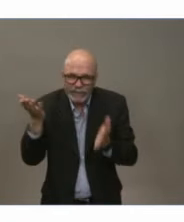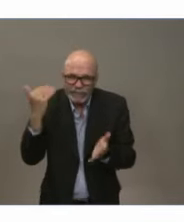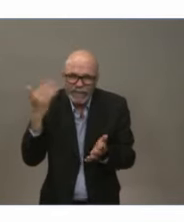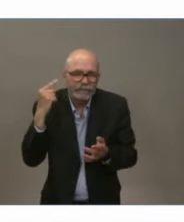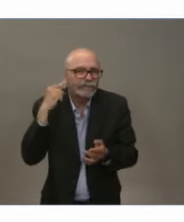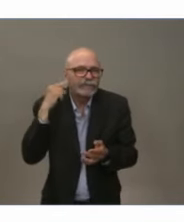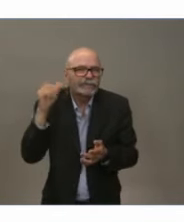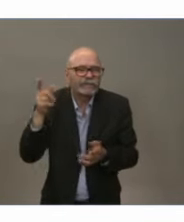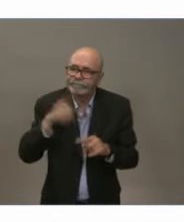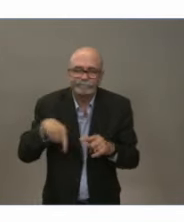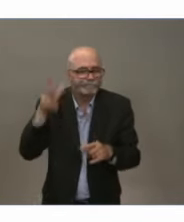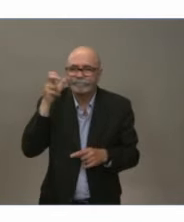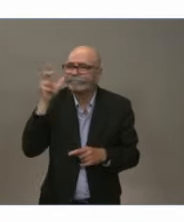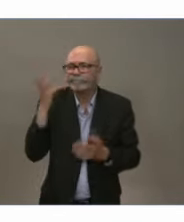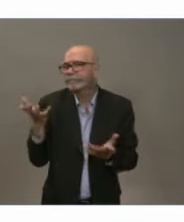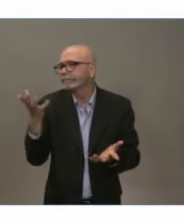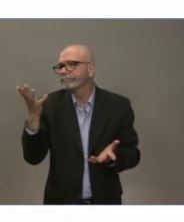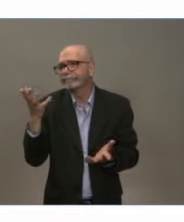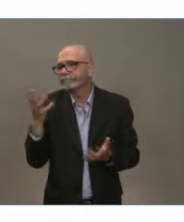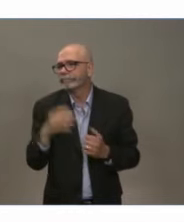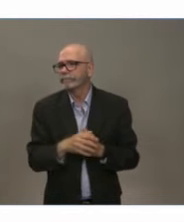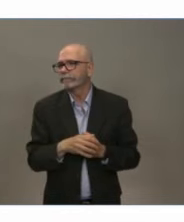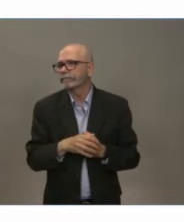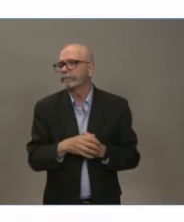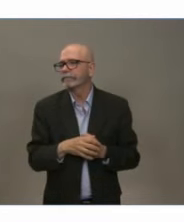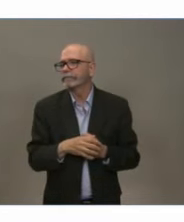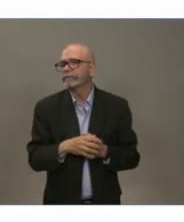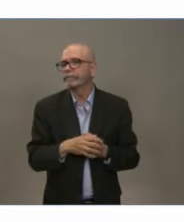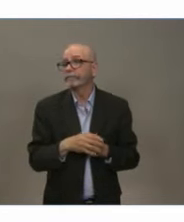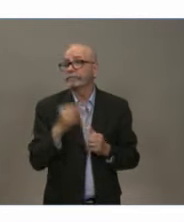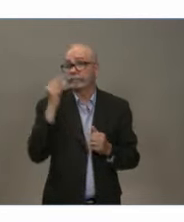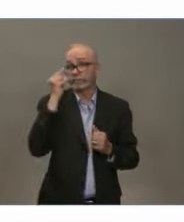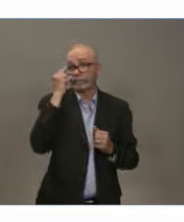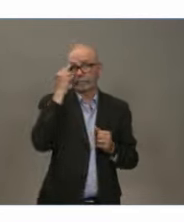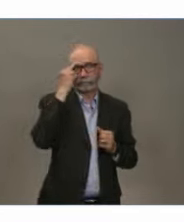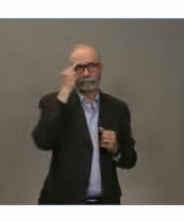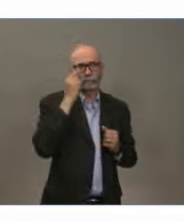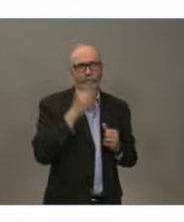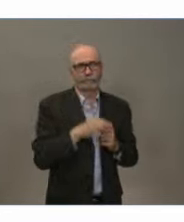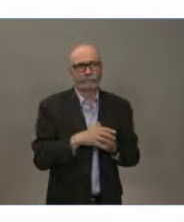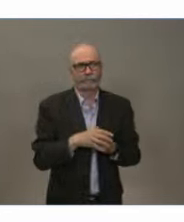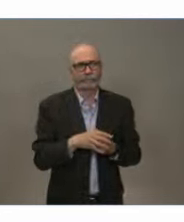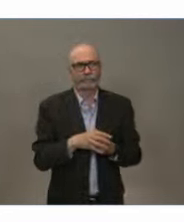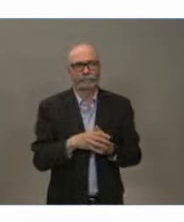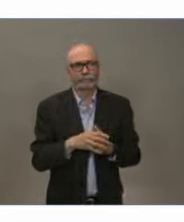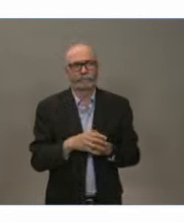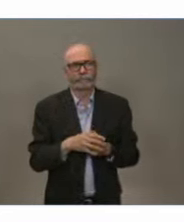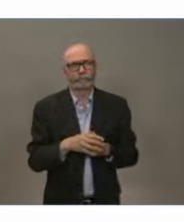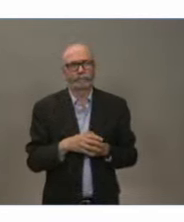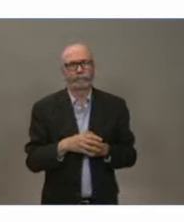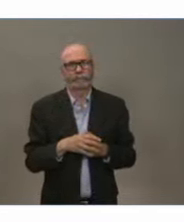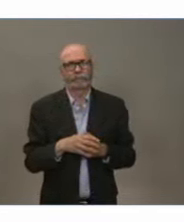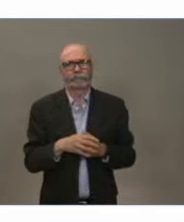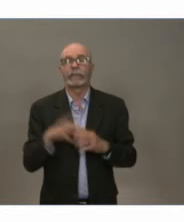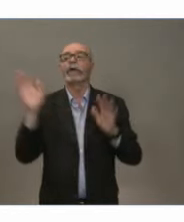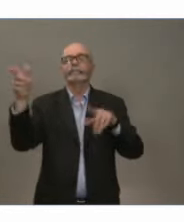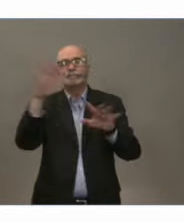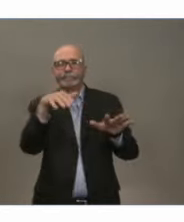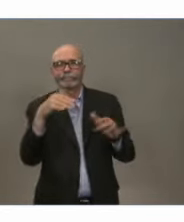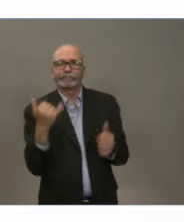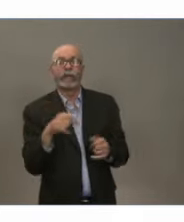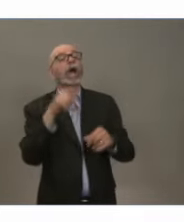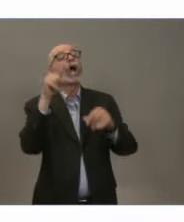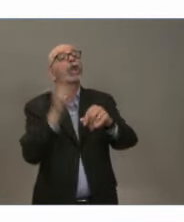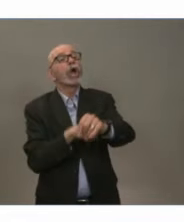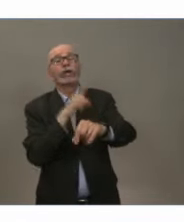John. Okay, then. Getting back to the spike in long-term cases, does